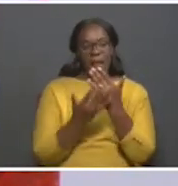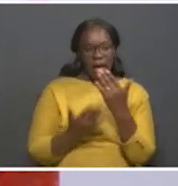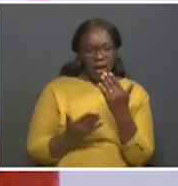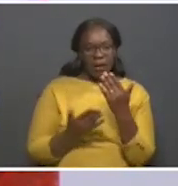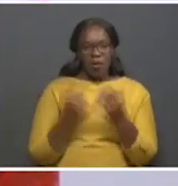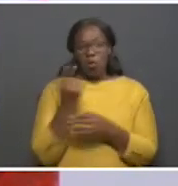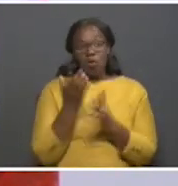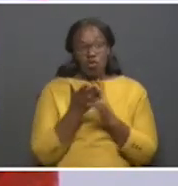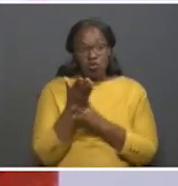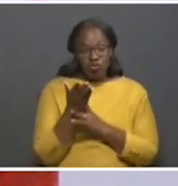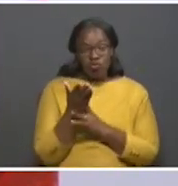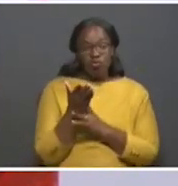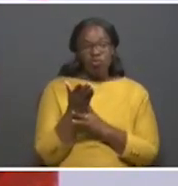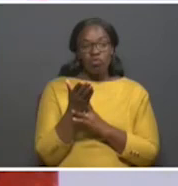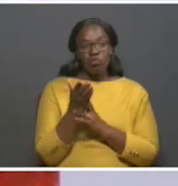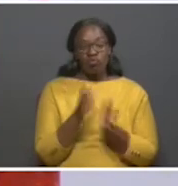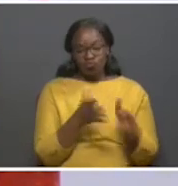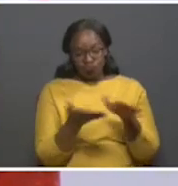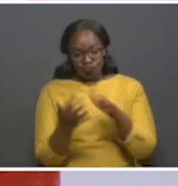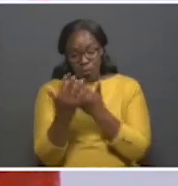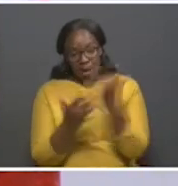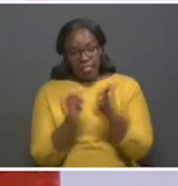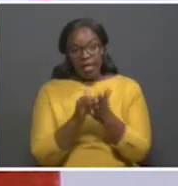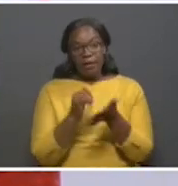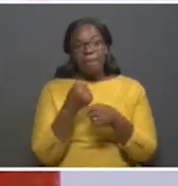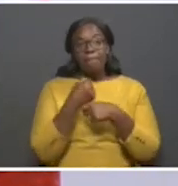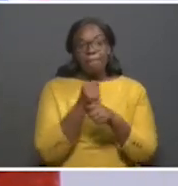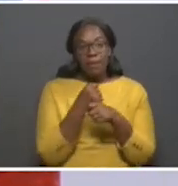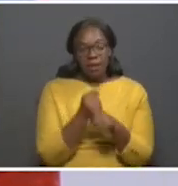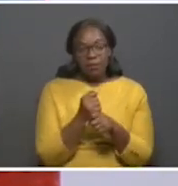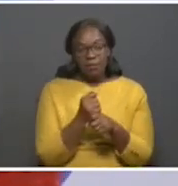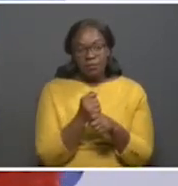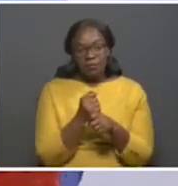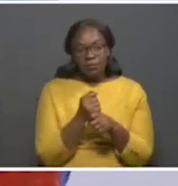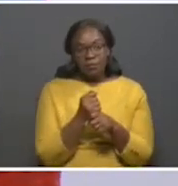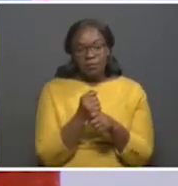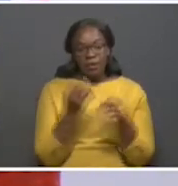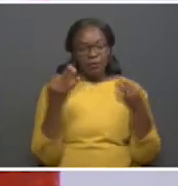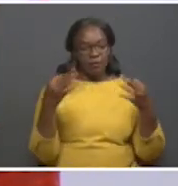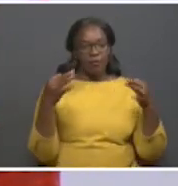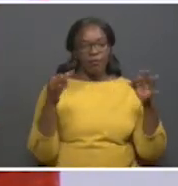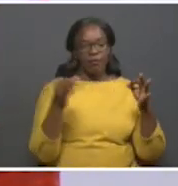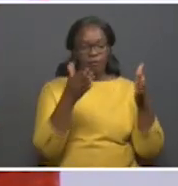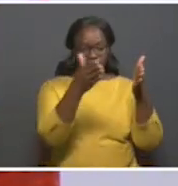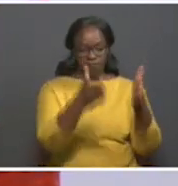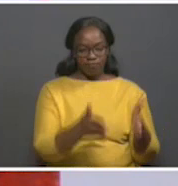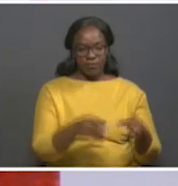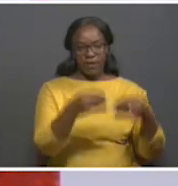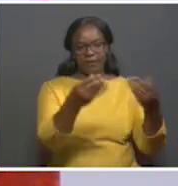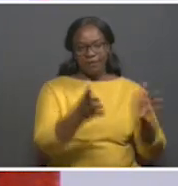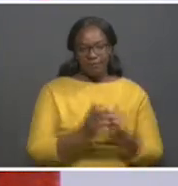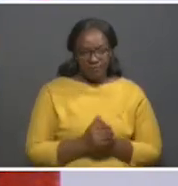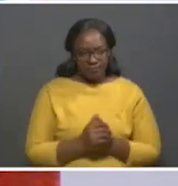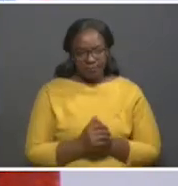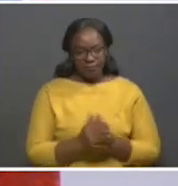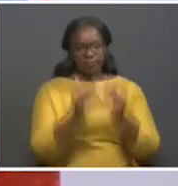by atonement, that which only made the freedom for this perpetrator. And the